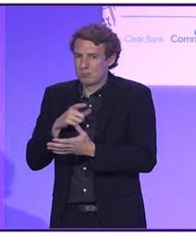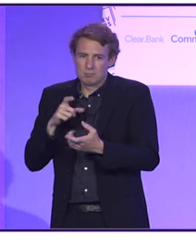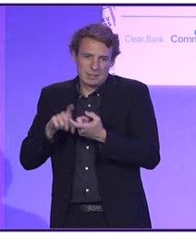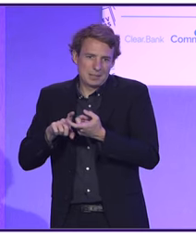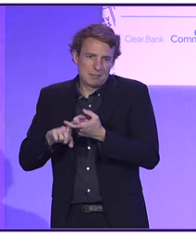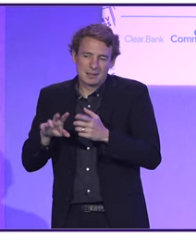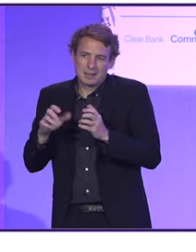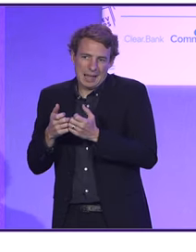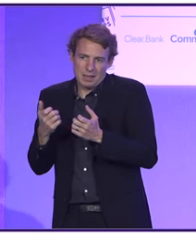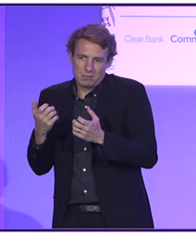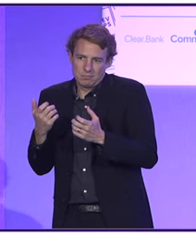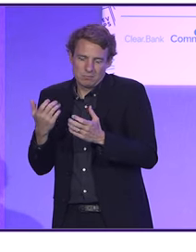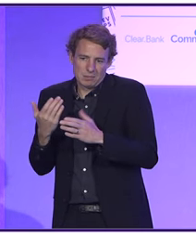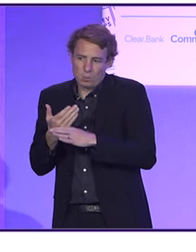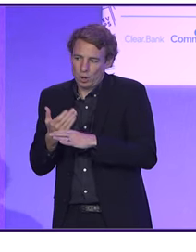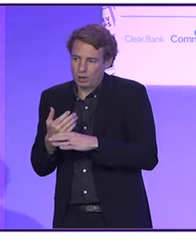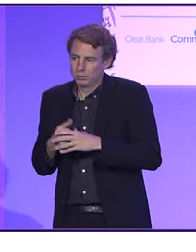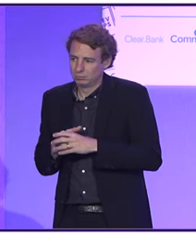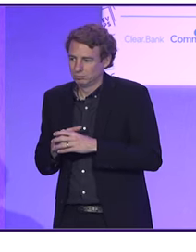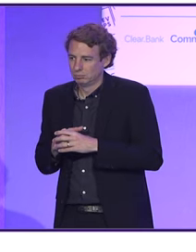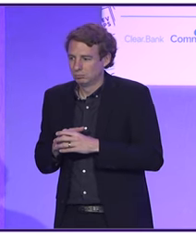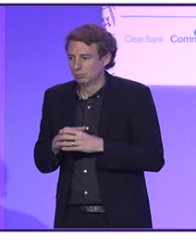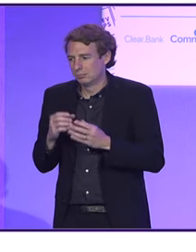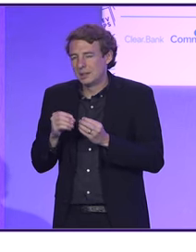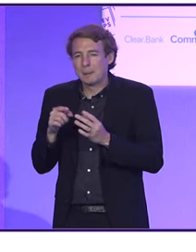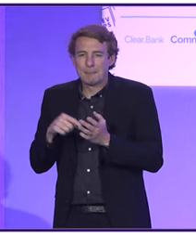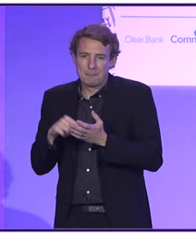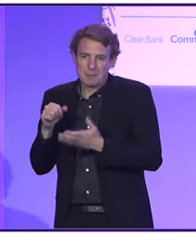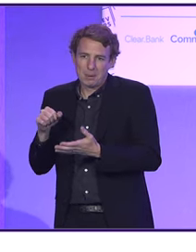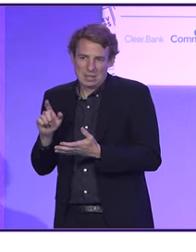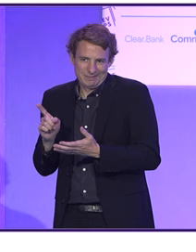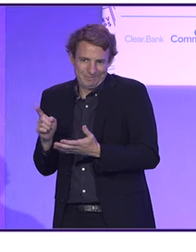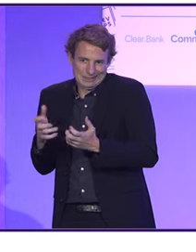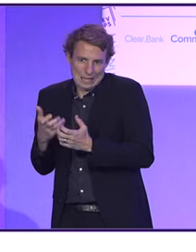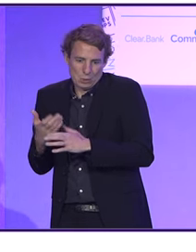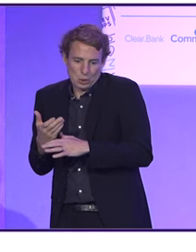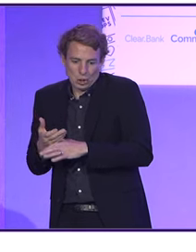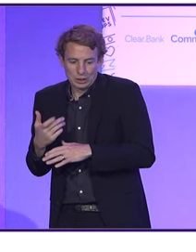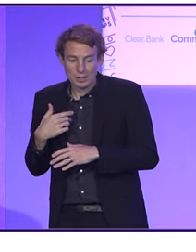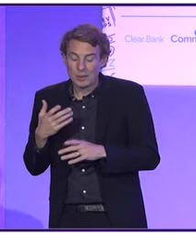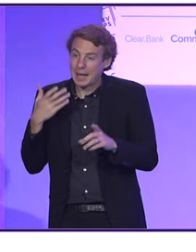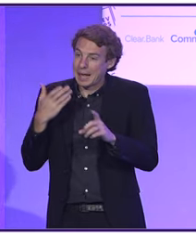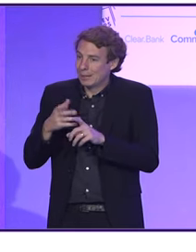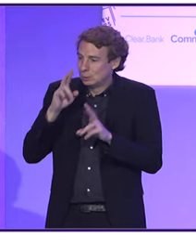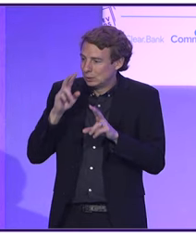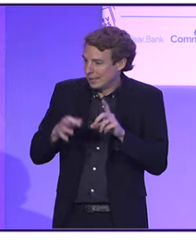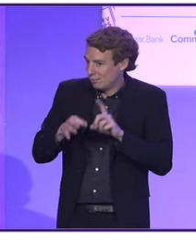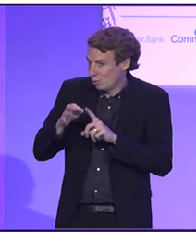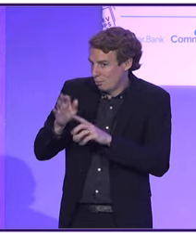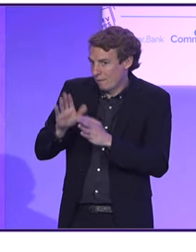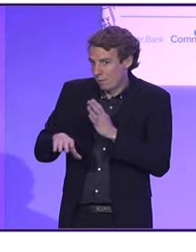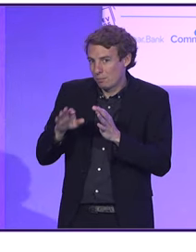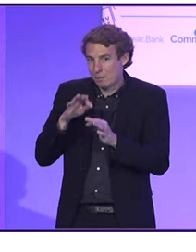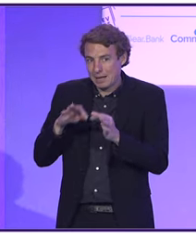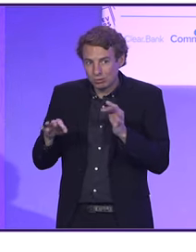works. Everybody loves it. So with everything implemented, we are looking to see the improvement in the metrics that we wanted to improve in the first place. If